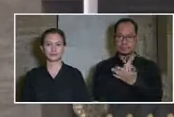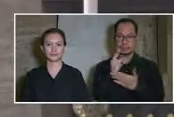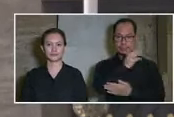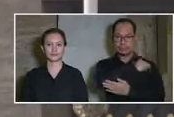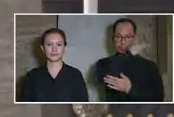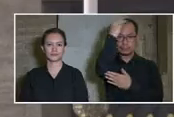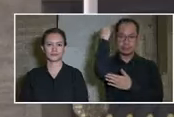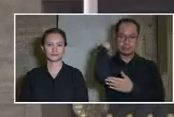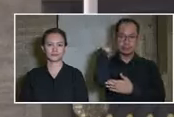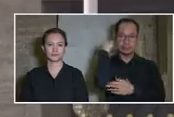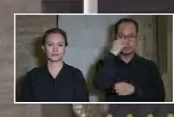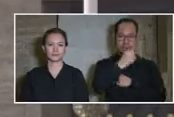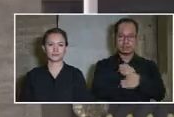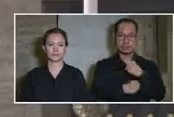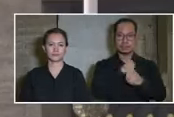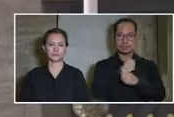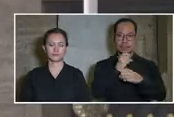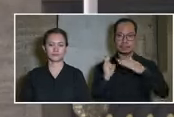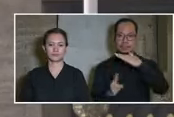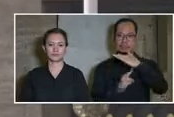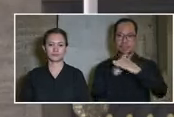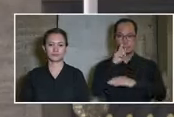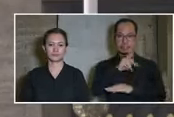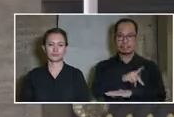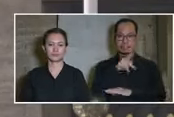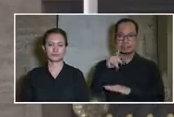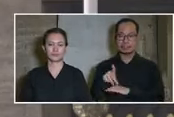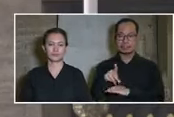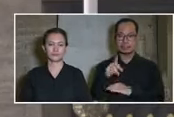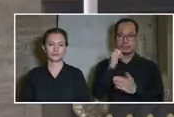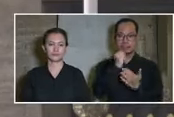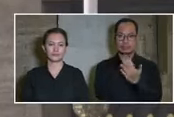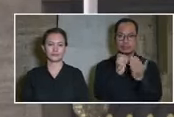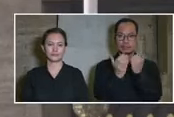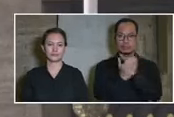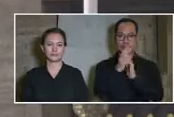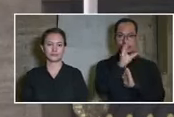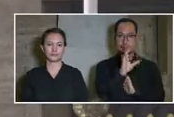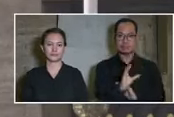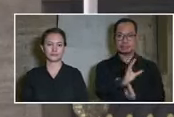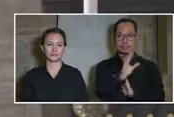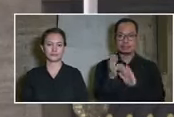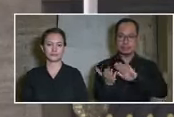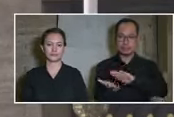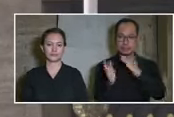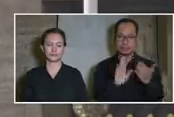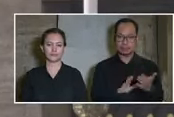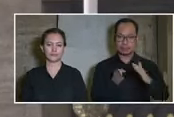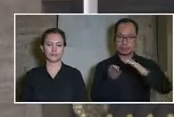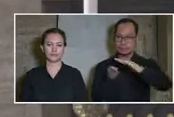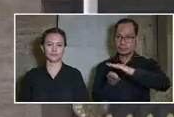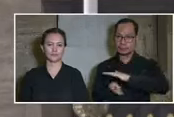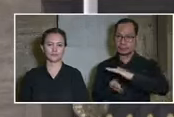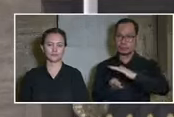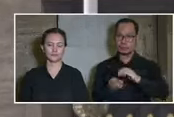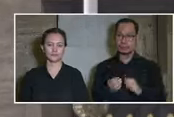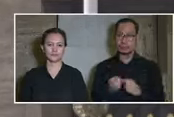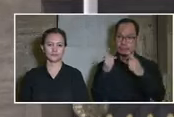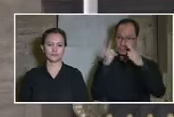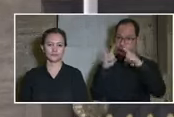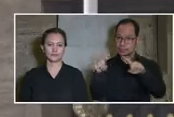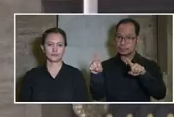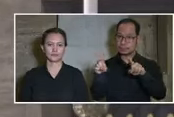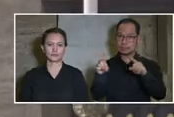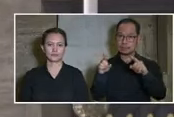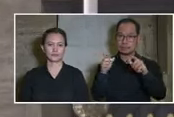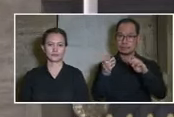born of the Virgin Mary, suffered under Pontius Pilate, was crucified, died, and was buried.